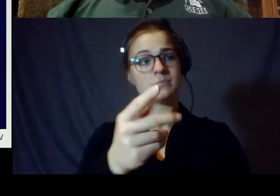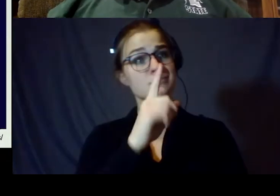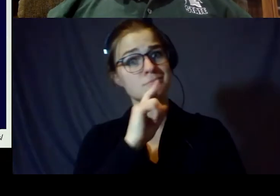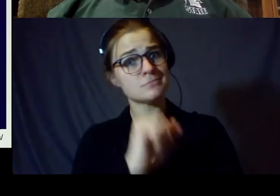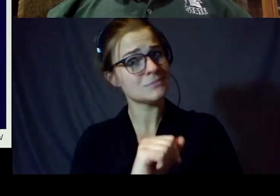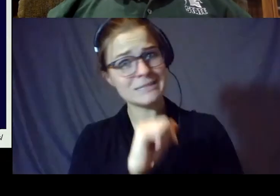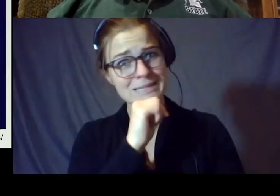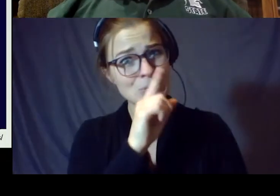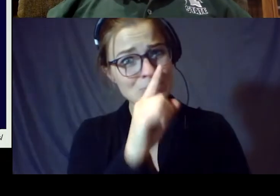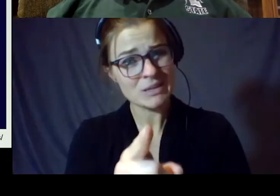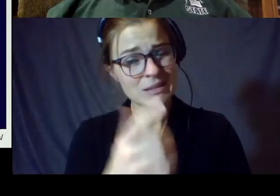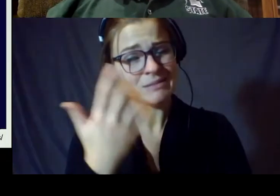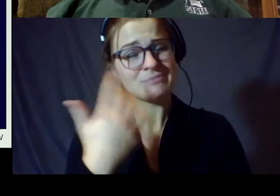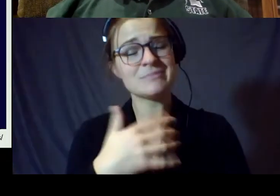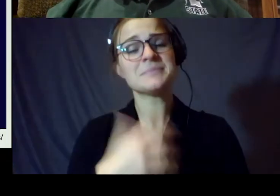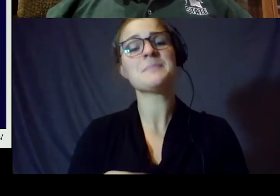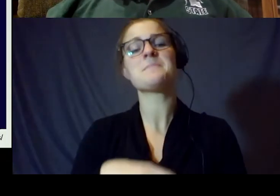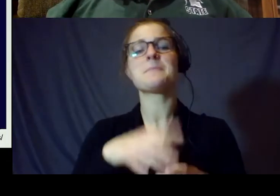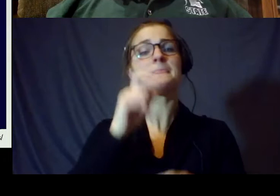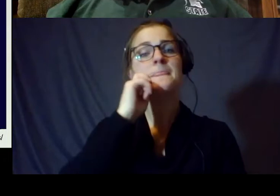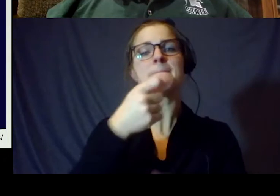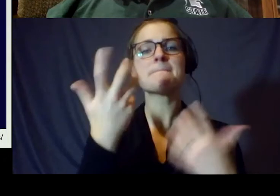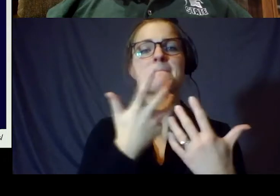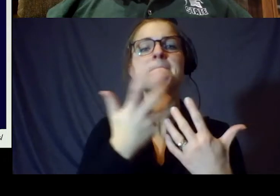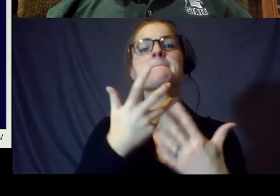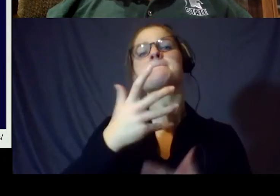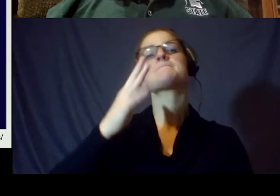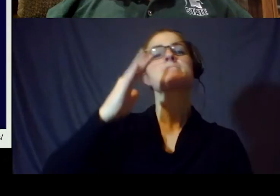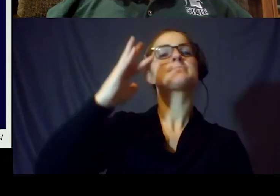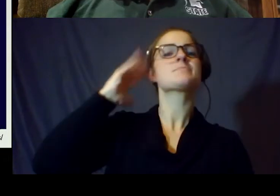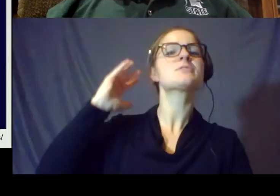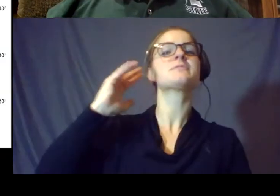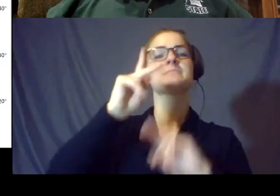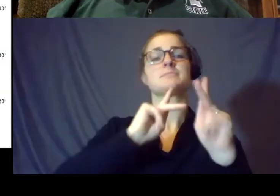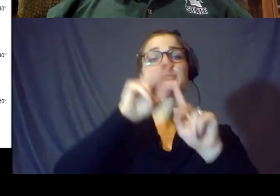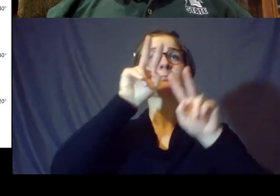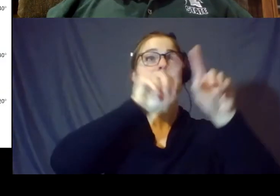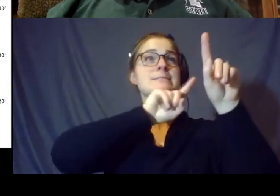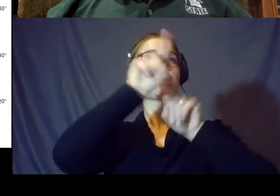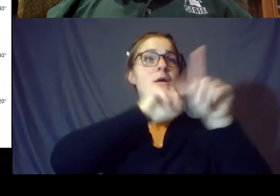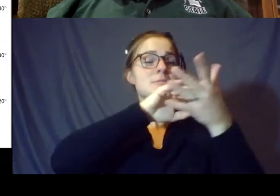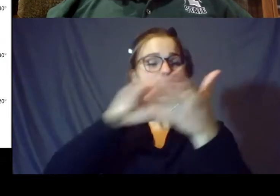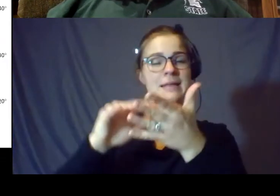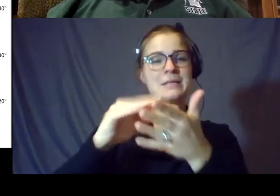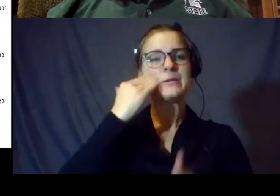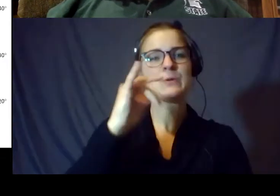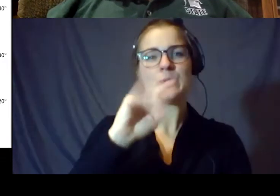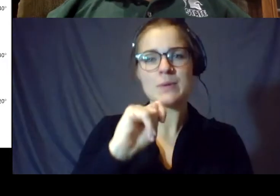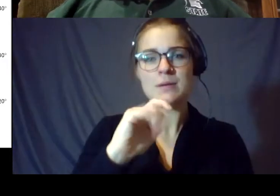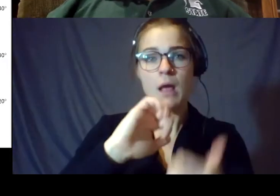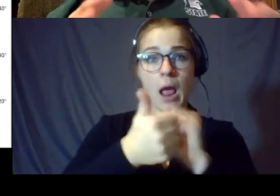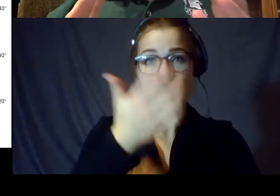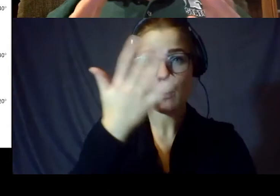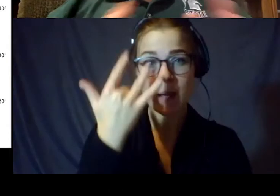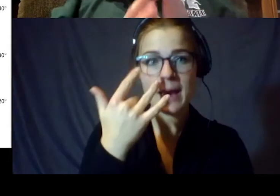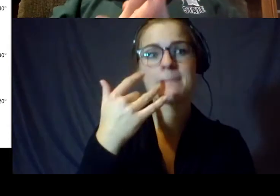what's cool is that even the ancient astronomers knew it. And how did they know it? Because of something in Perseus.